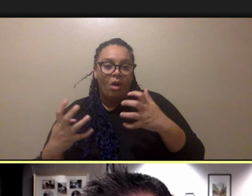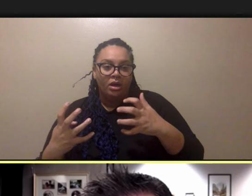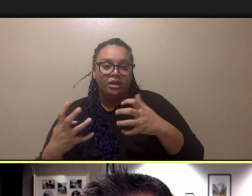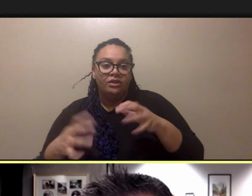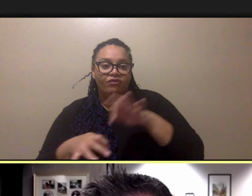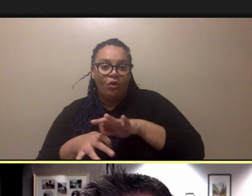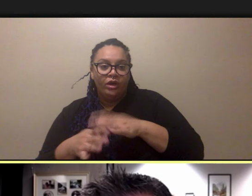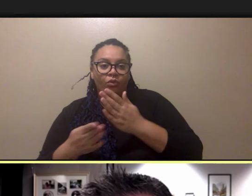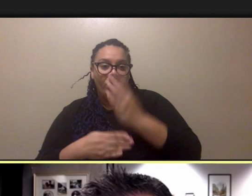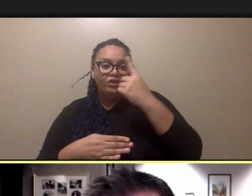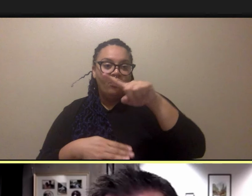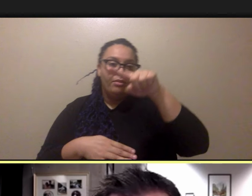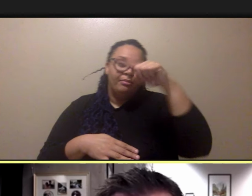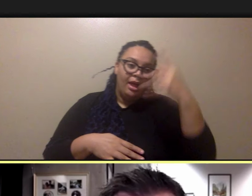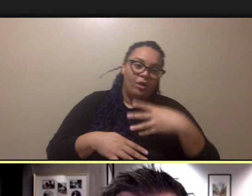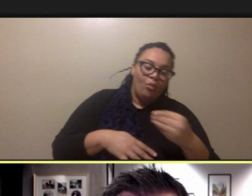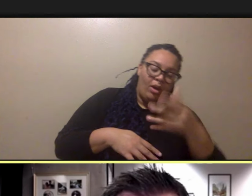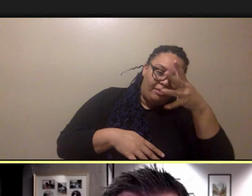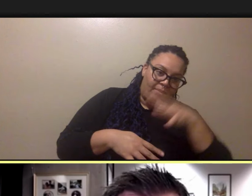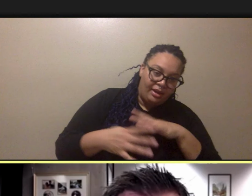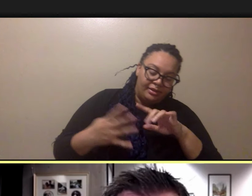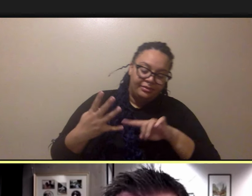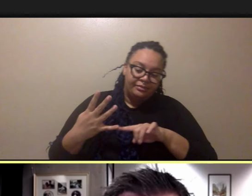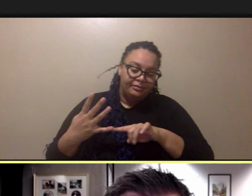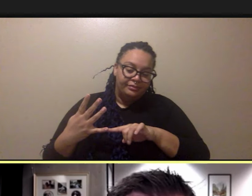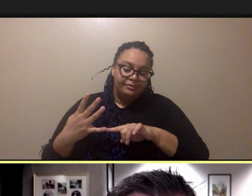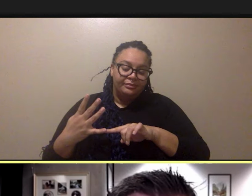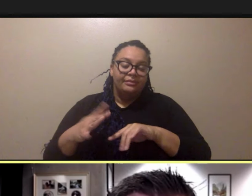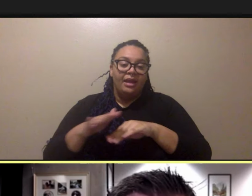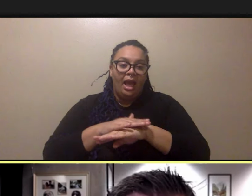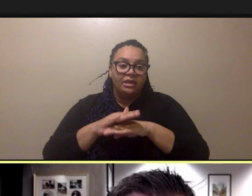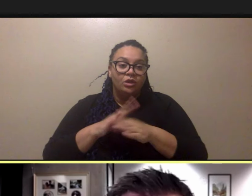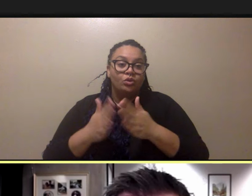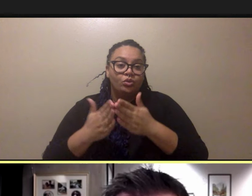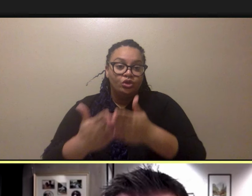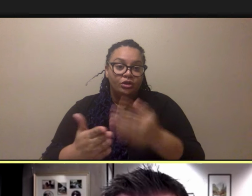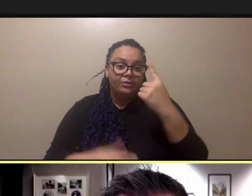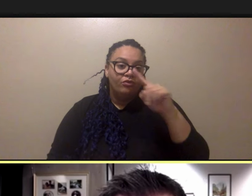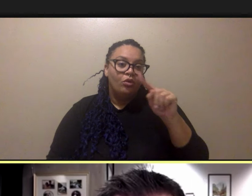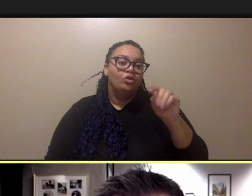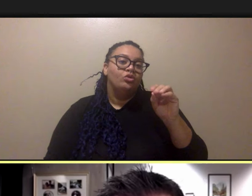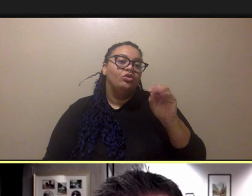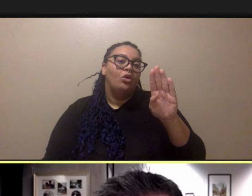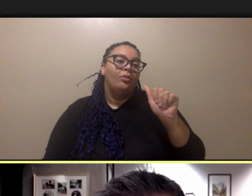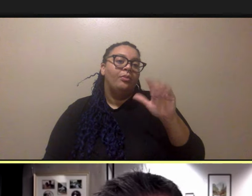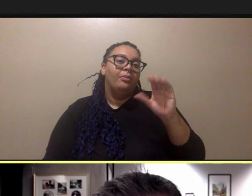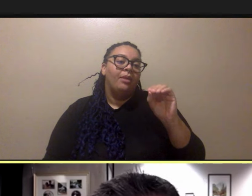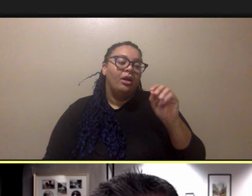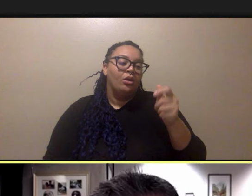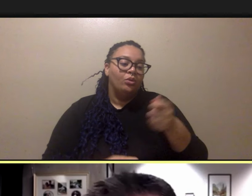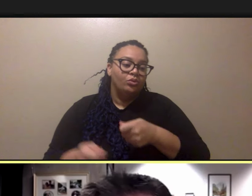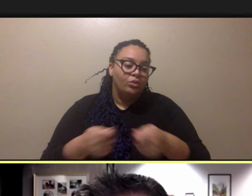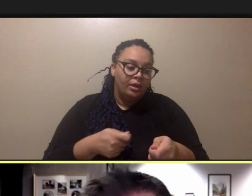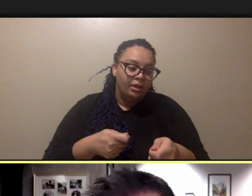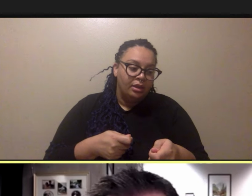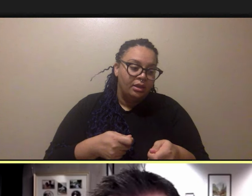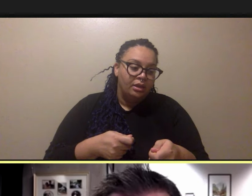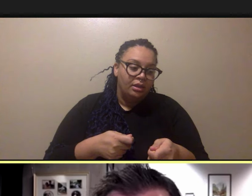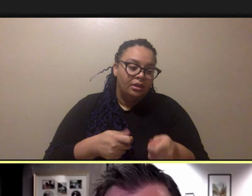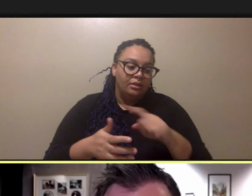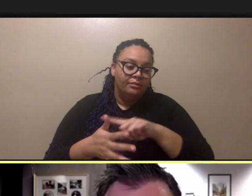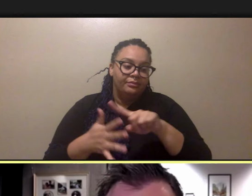and fair ways of access to the ships for tobacco trade, that they wouldn't have to pay taxes to the wealthy landowners, and